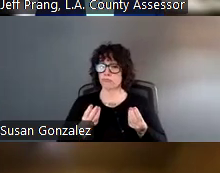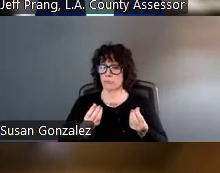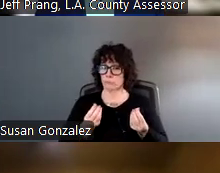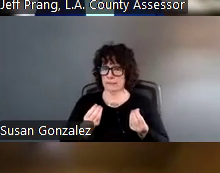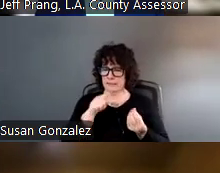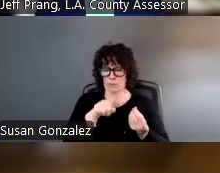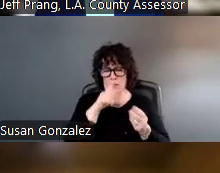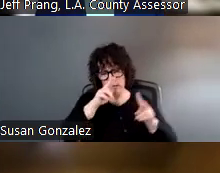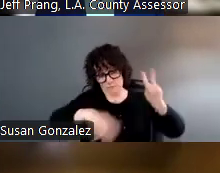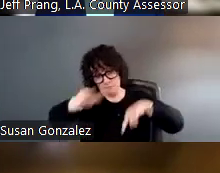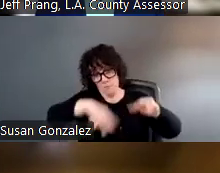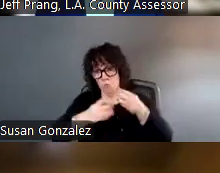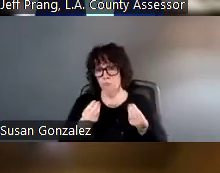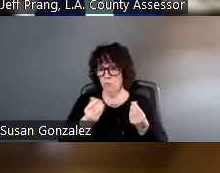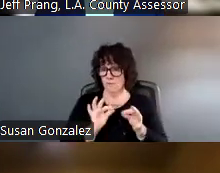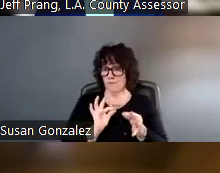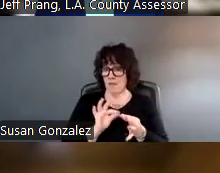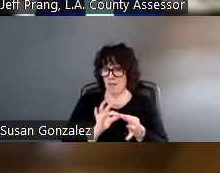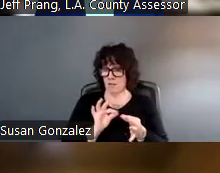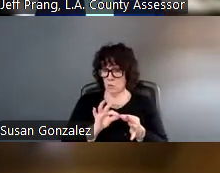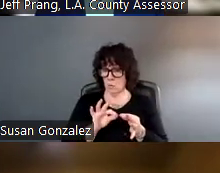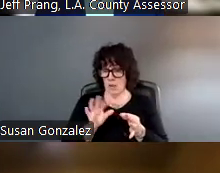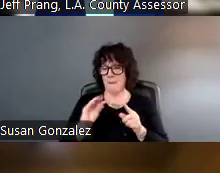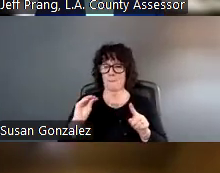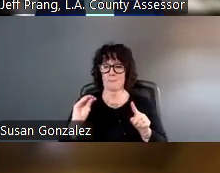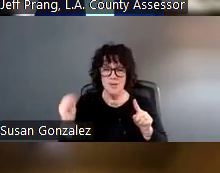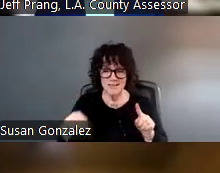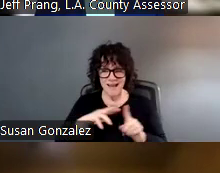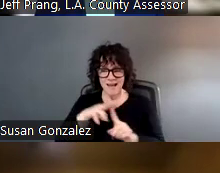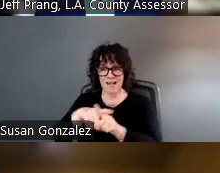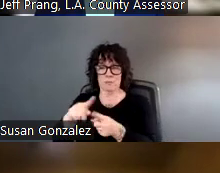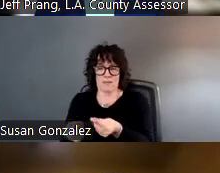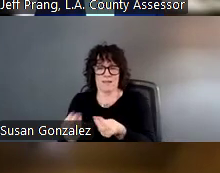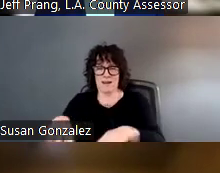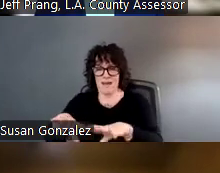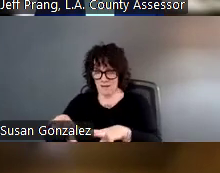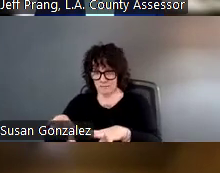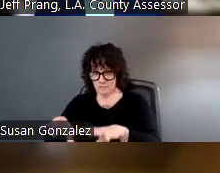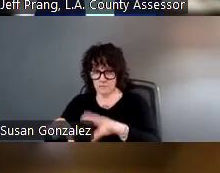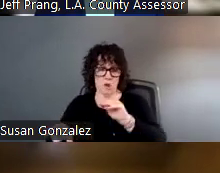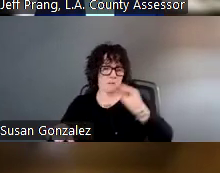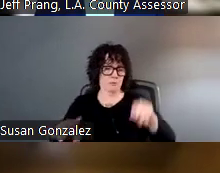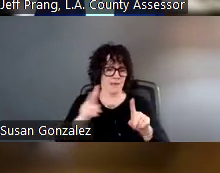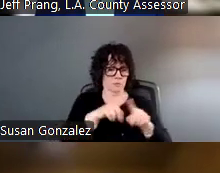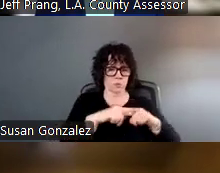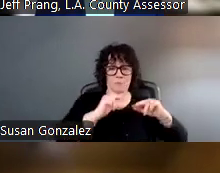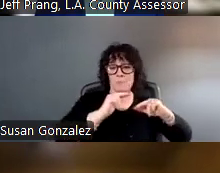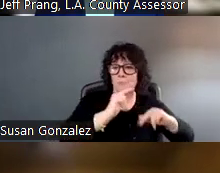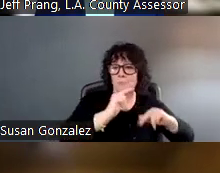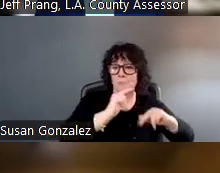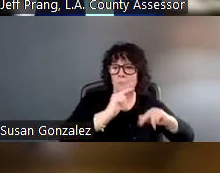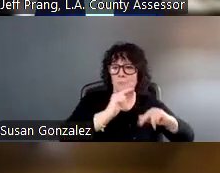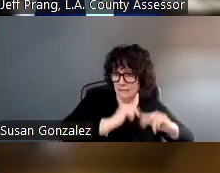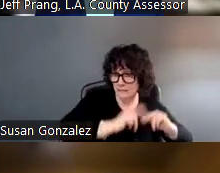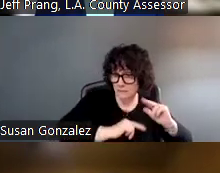building. Now, in the fire damage properties in LA County, on average, 68% of the value of